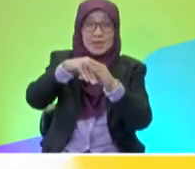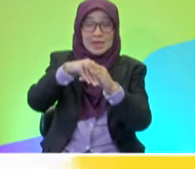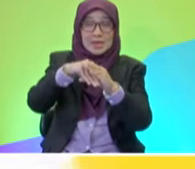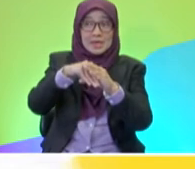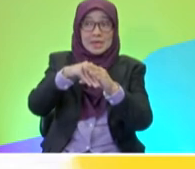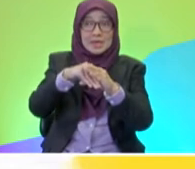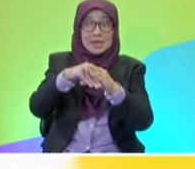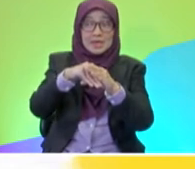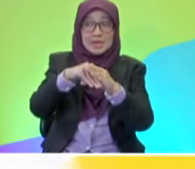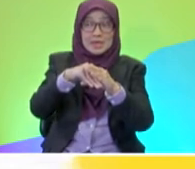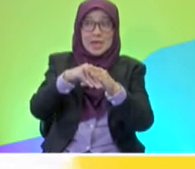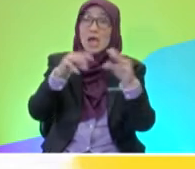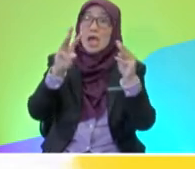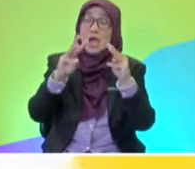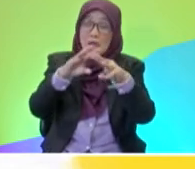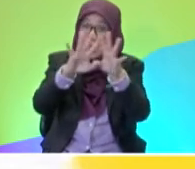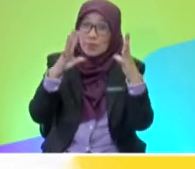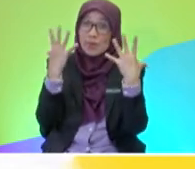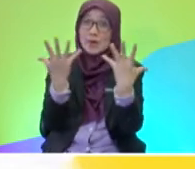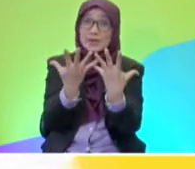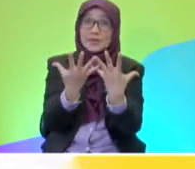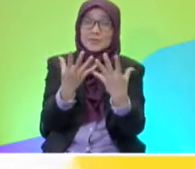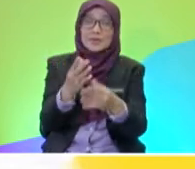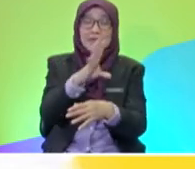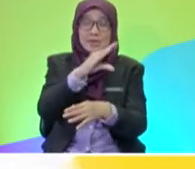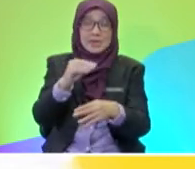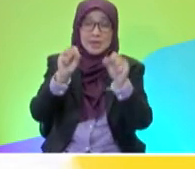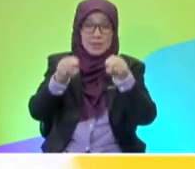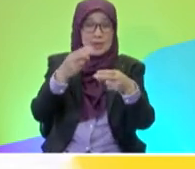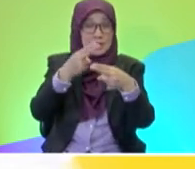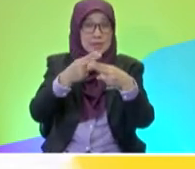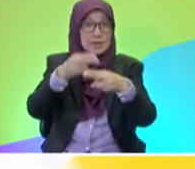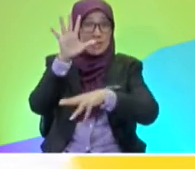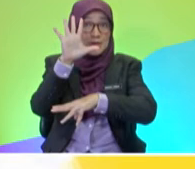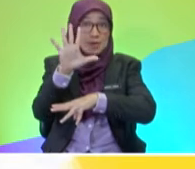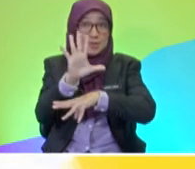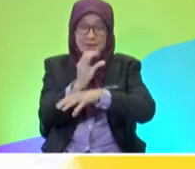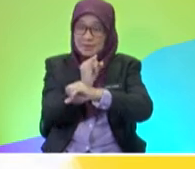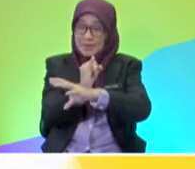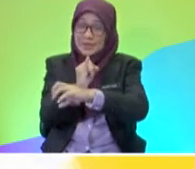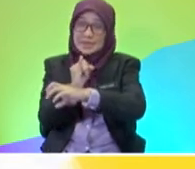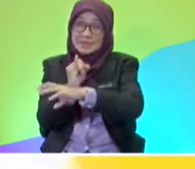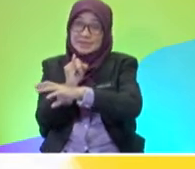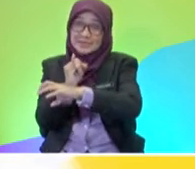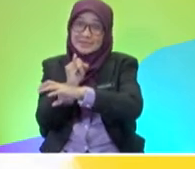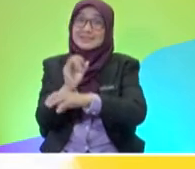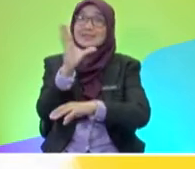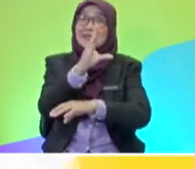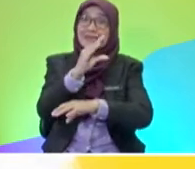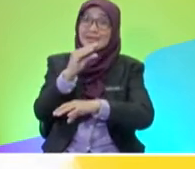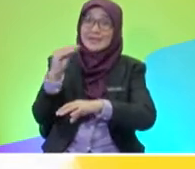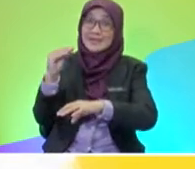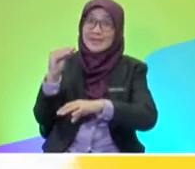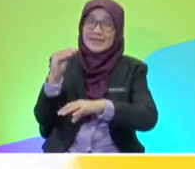And you can at least name 5 insects that you have learned today and create a caterpillar craft, spell